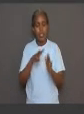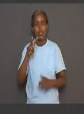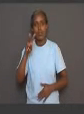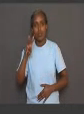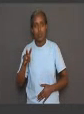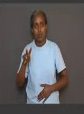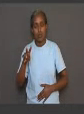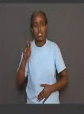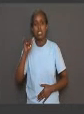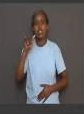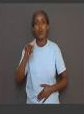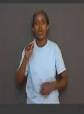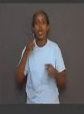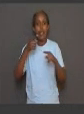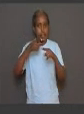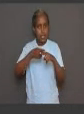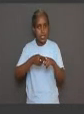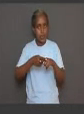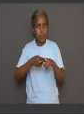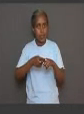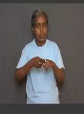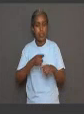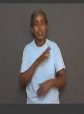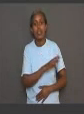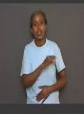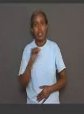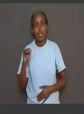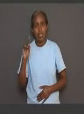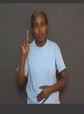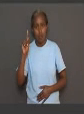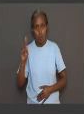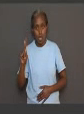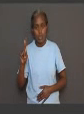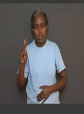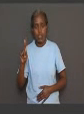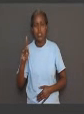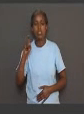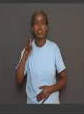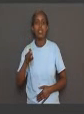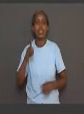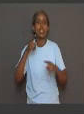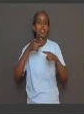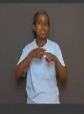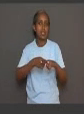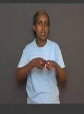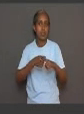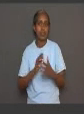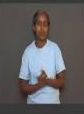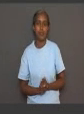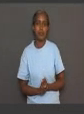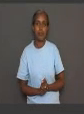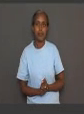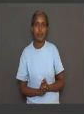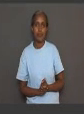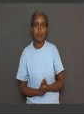Negative 2 is the y-intercept, and 1 is the